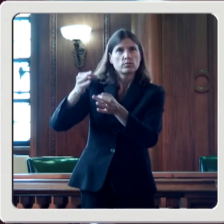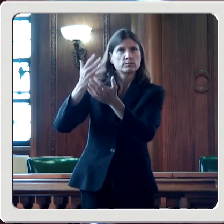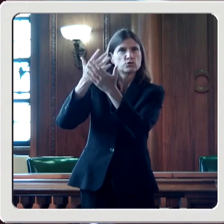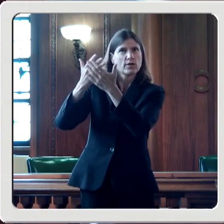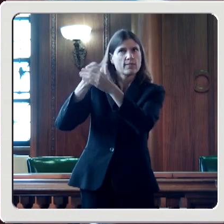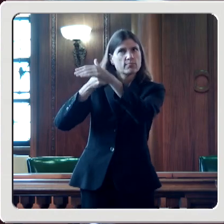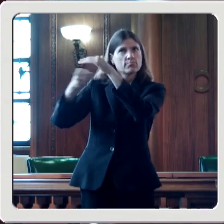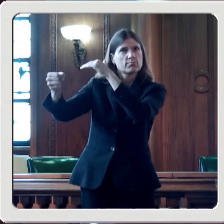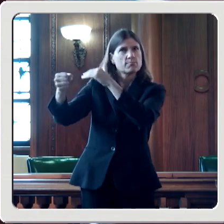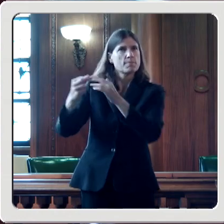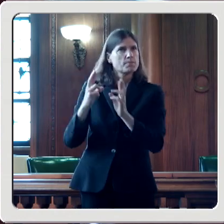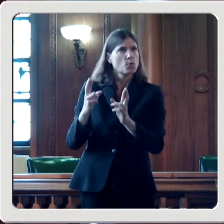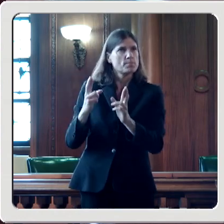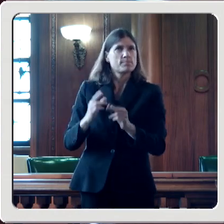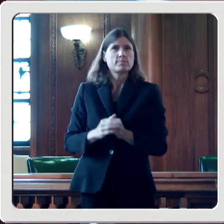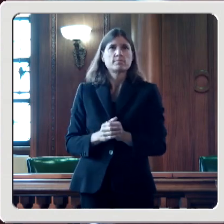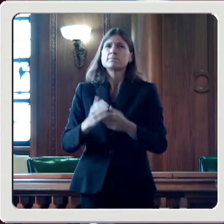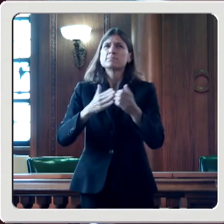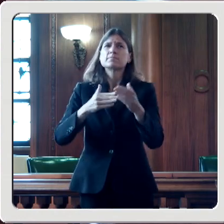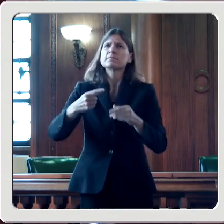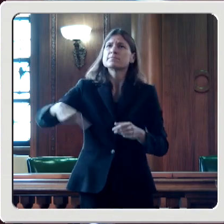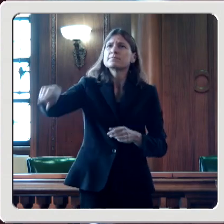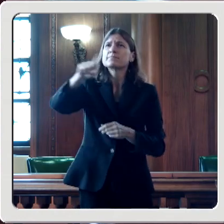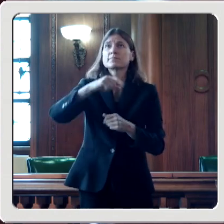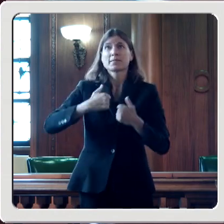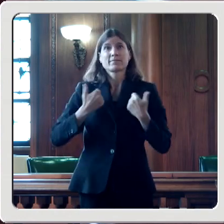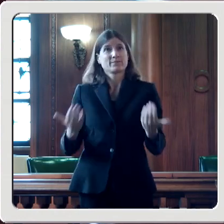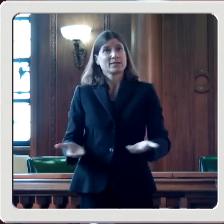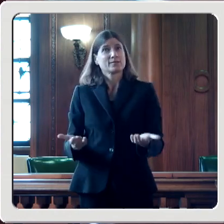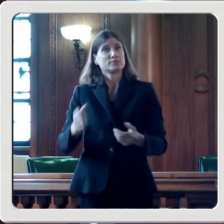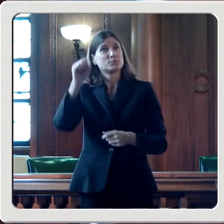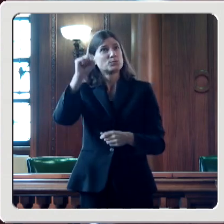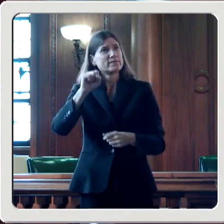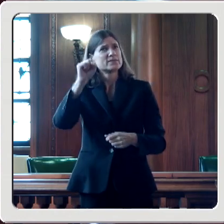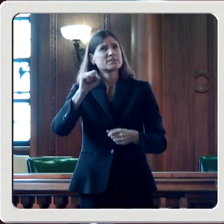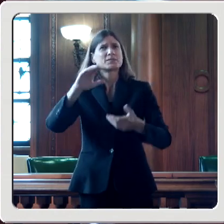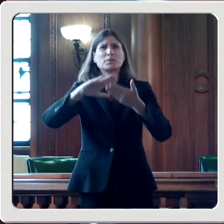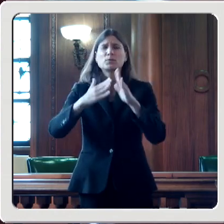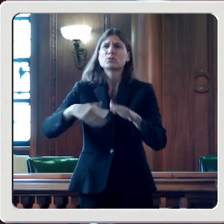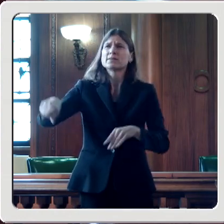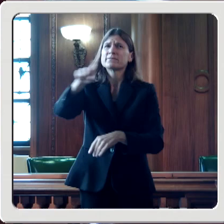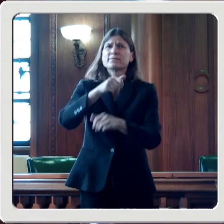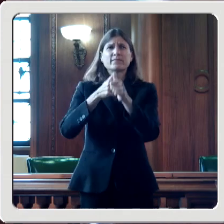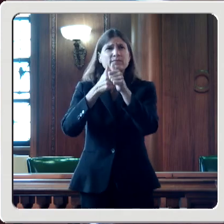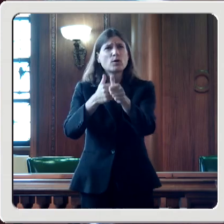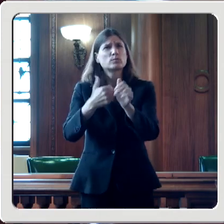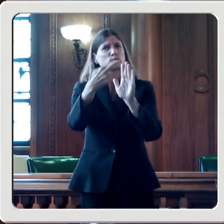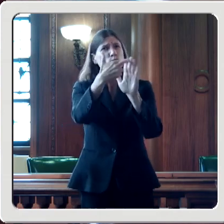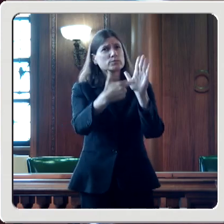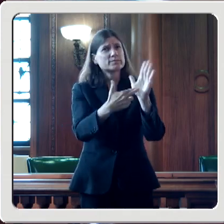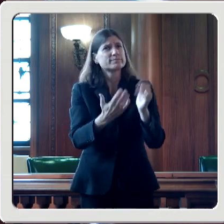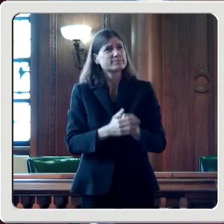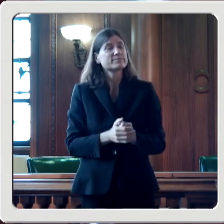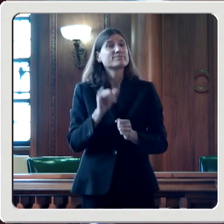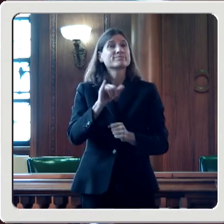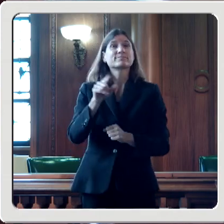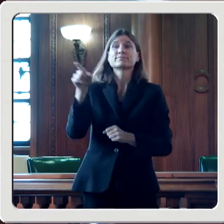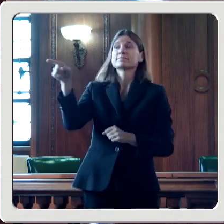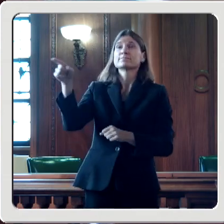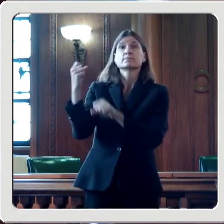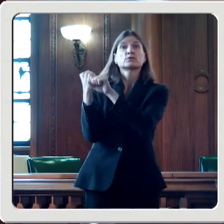demand. And even with the Beauregard Scavina Park, that park was put together, and it brings